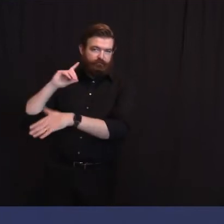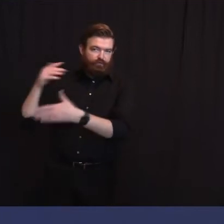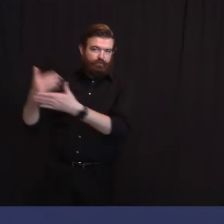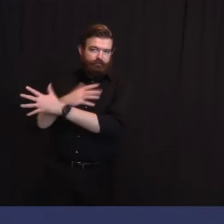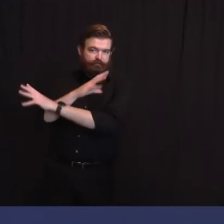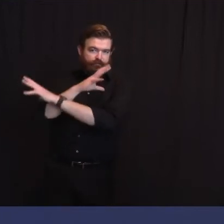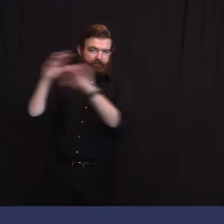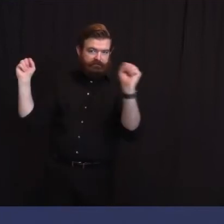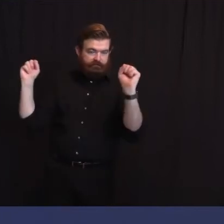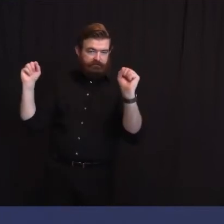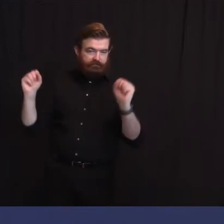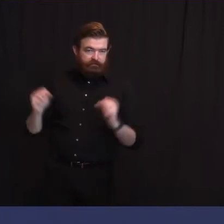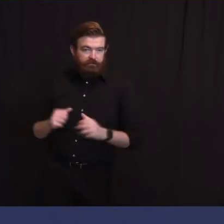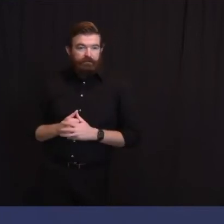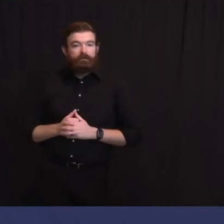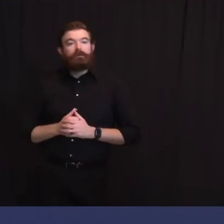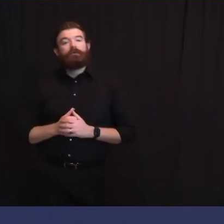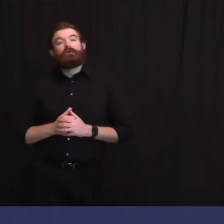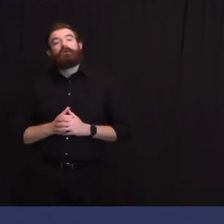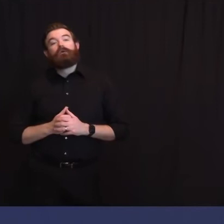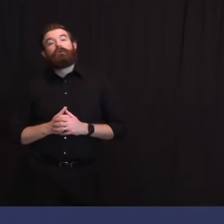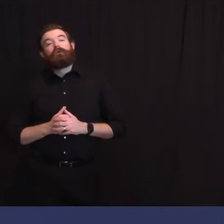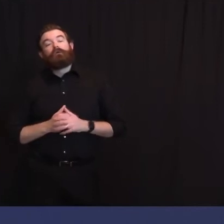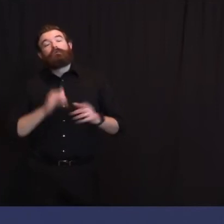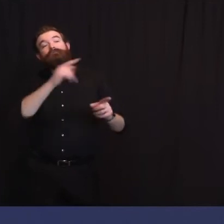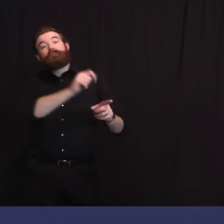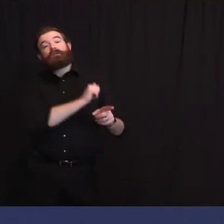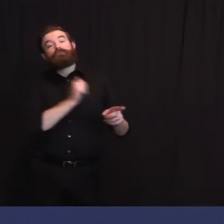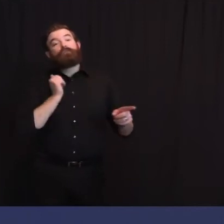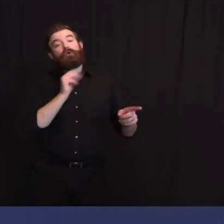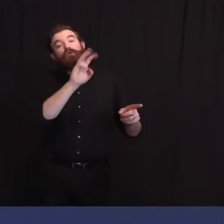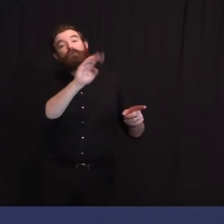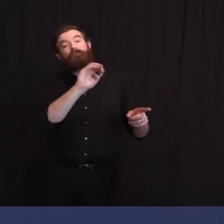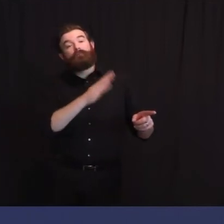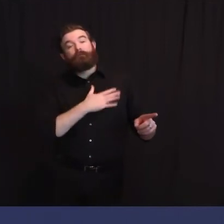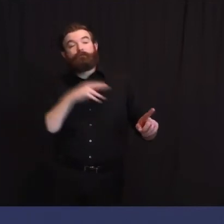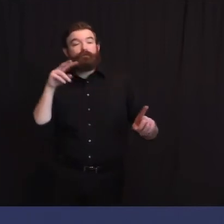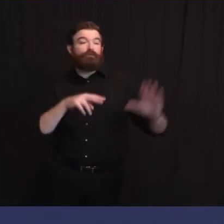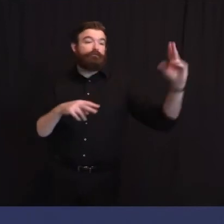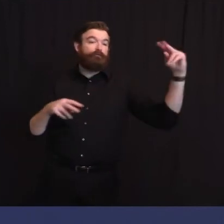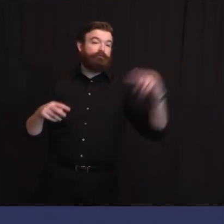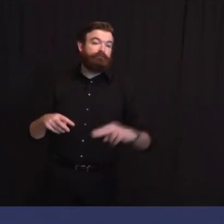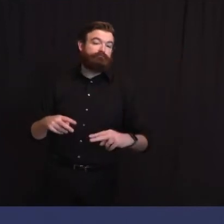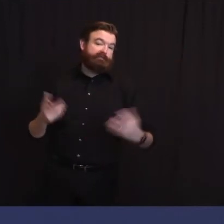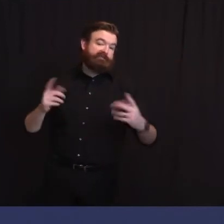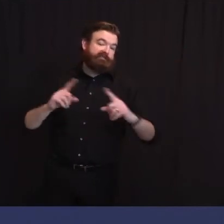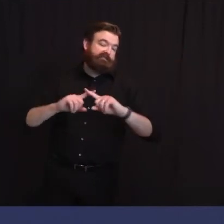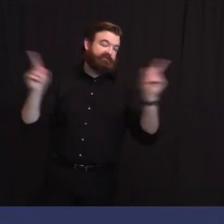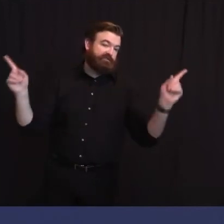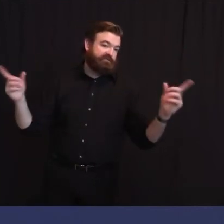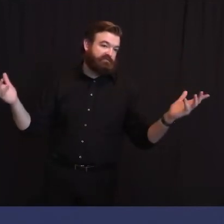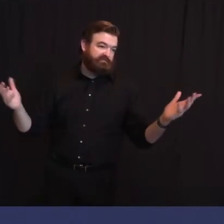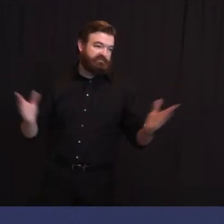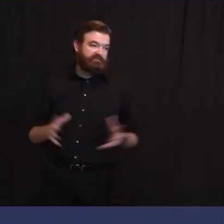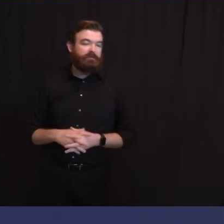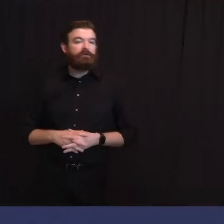respect to Assemblyman Weber, we see it differently, and that's based on the facts. But thank you. I'm going to mask up. We're good,